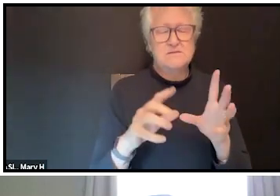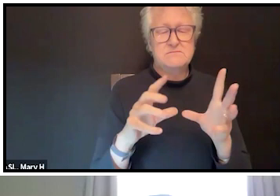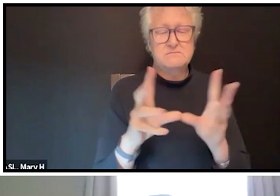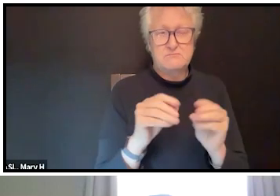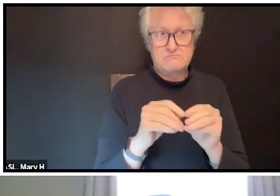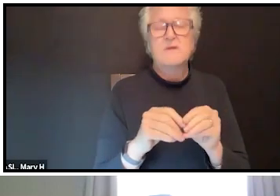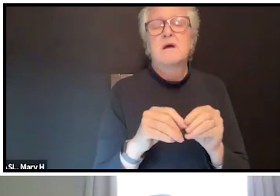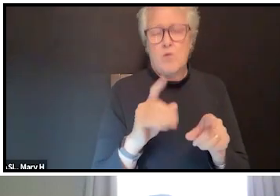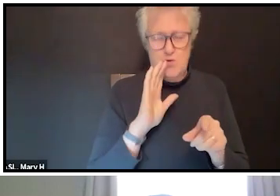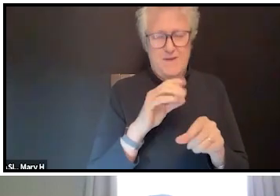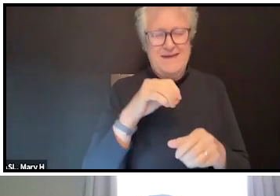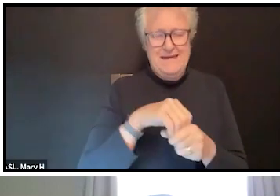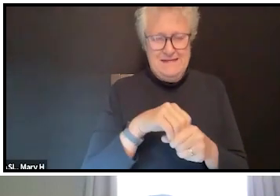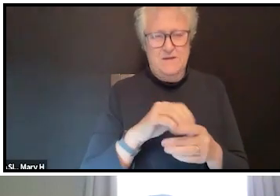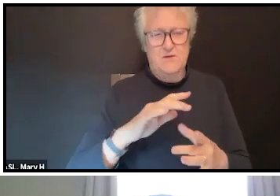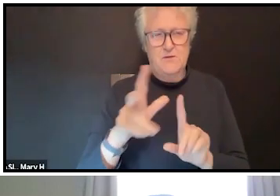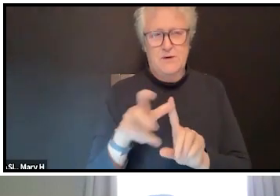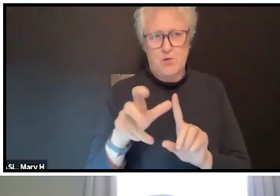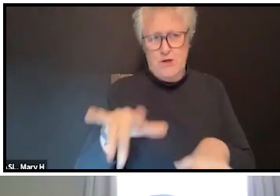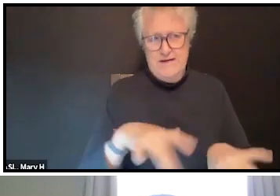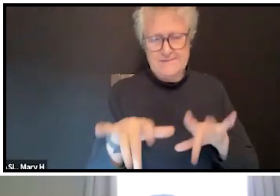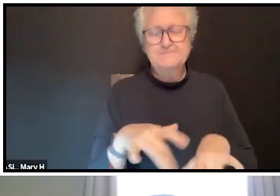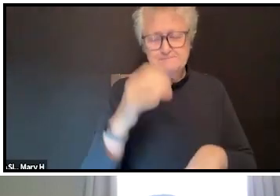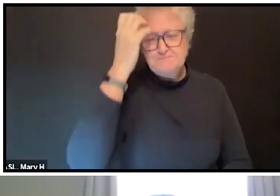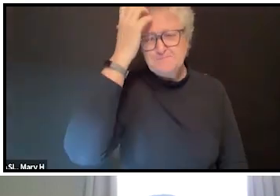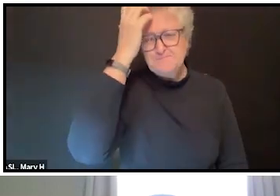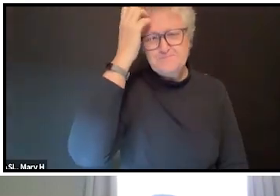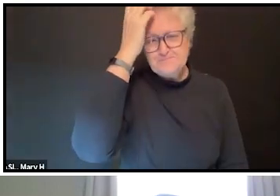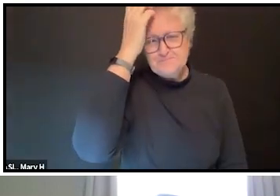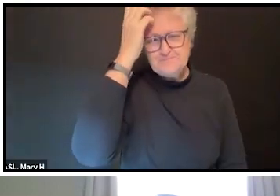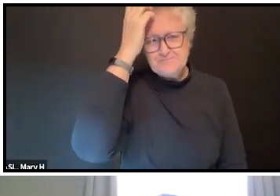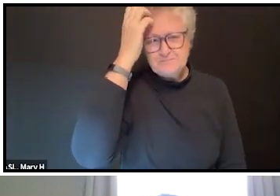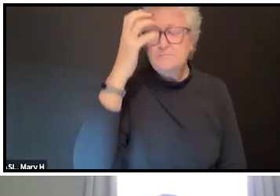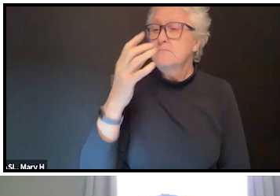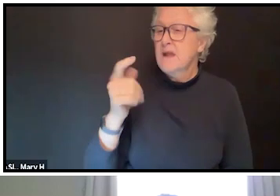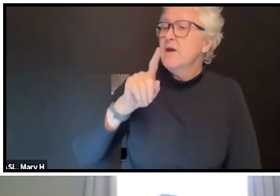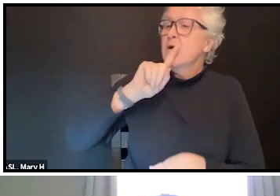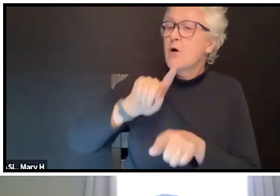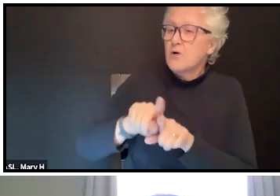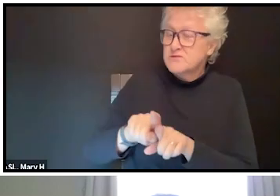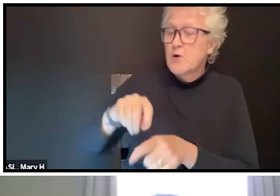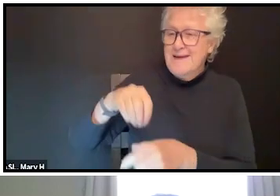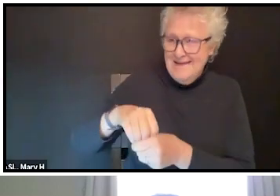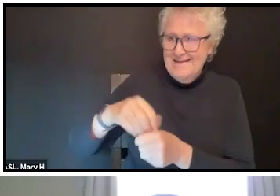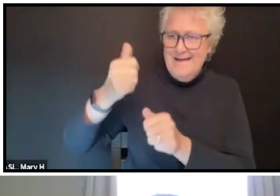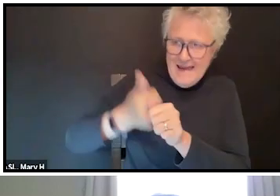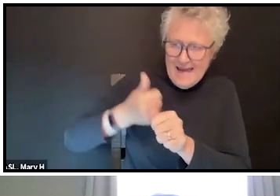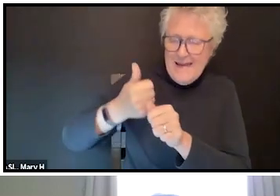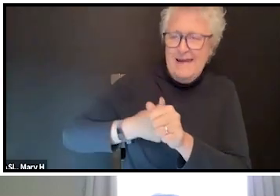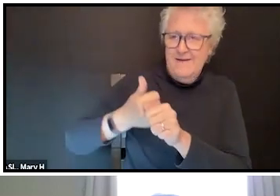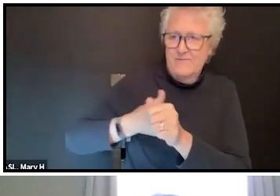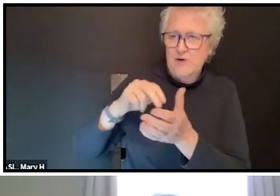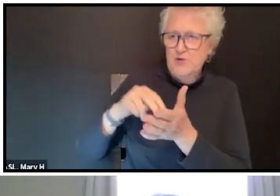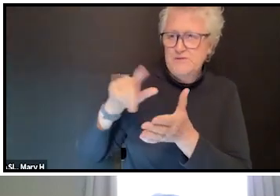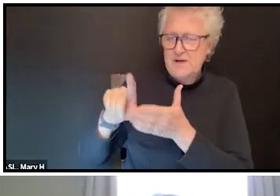so you can just click and get to those too. And they are in the newsletter. In every newsletter, we have a contact page. So the